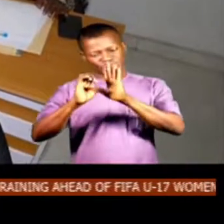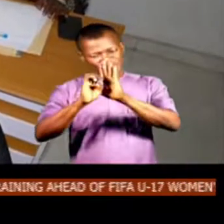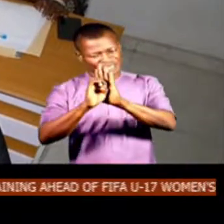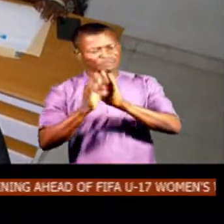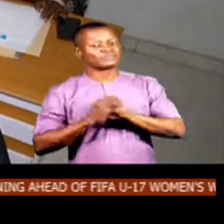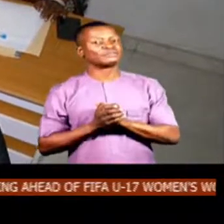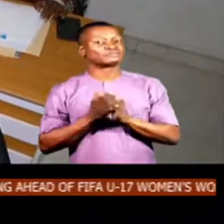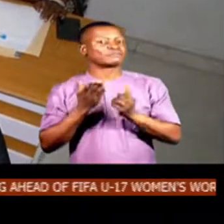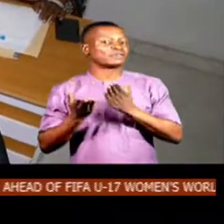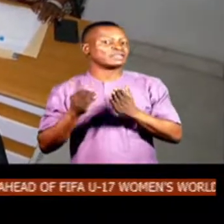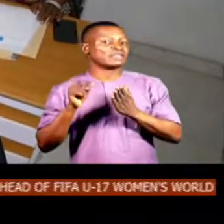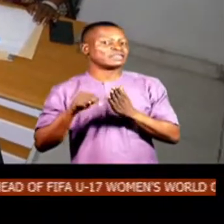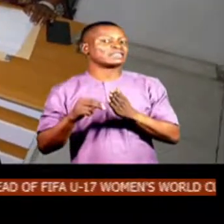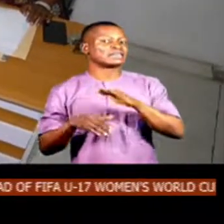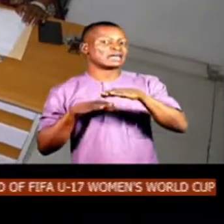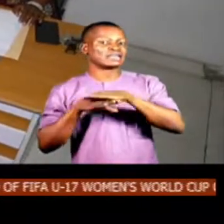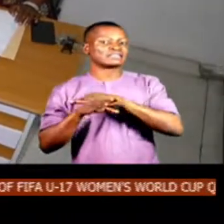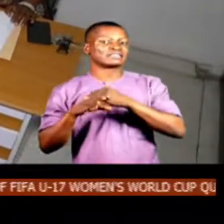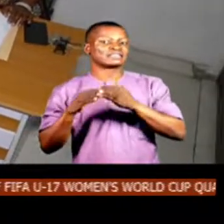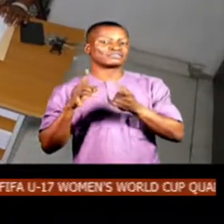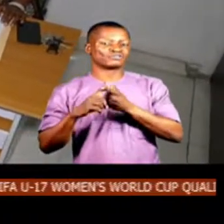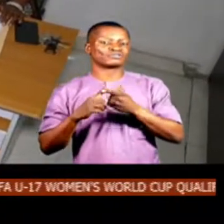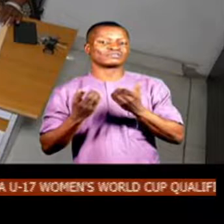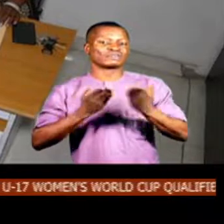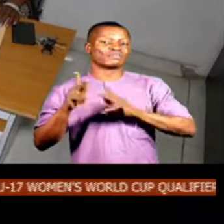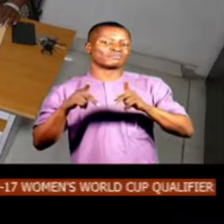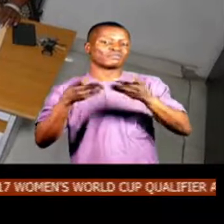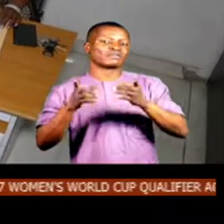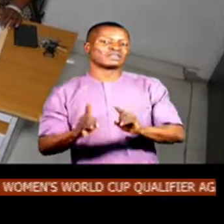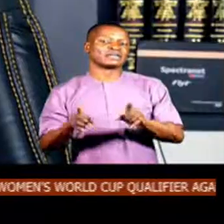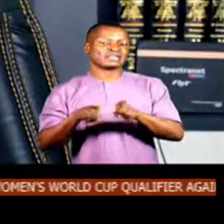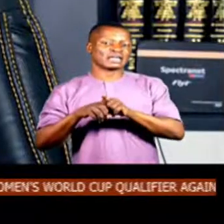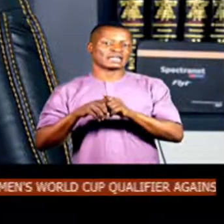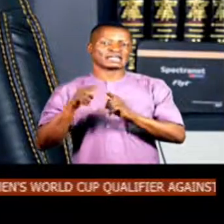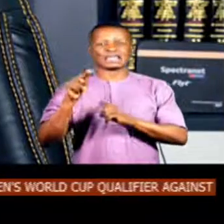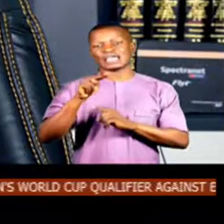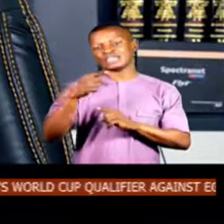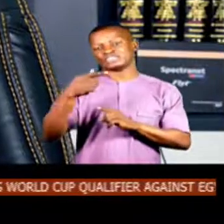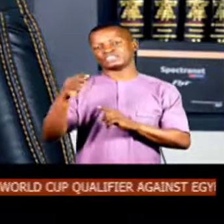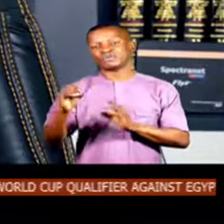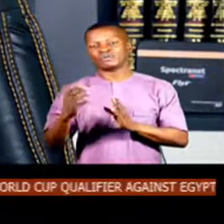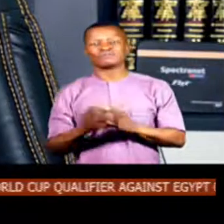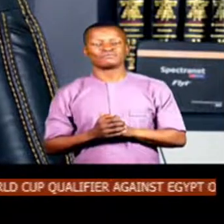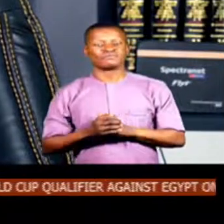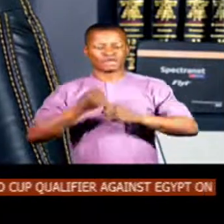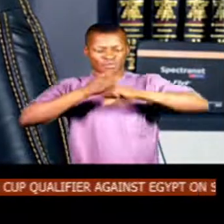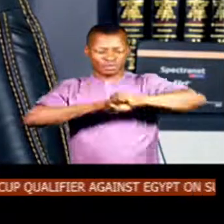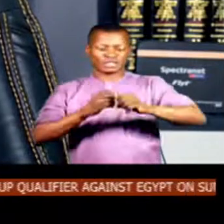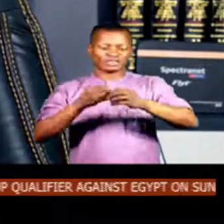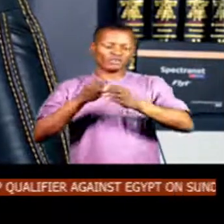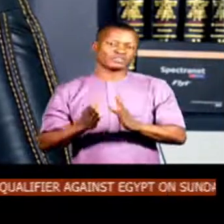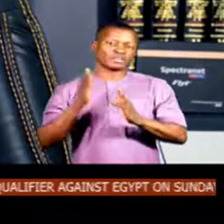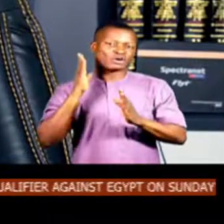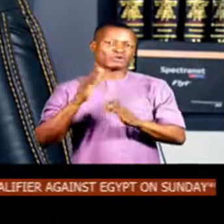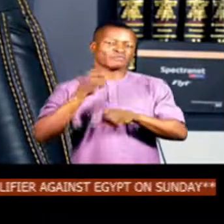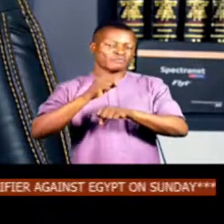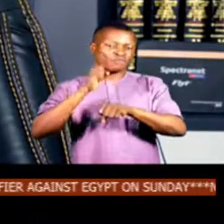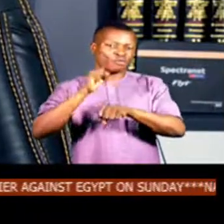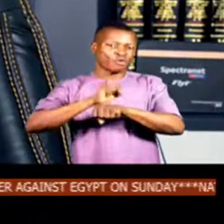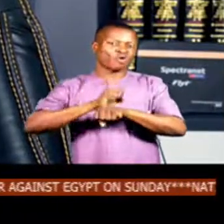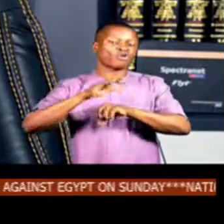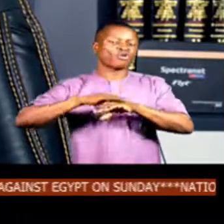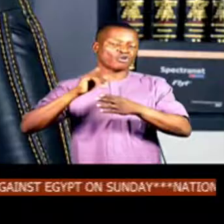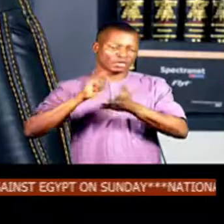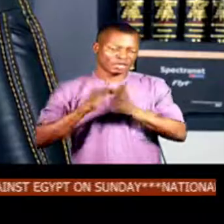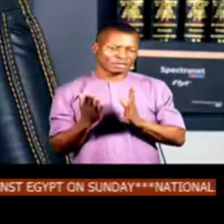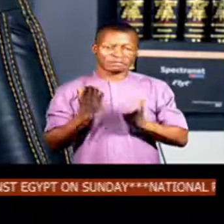for instance, if they need to access service providers like NGOs, the protection officers are supposed to facilitate that.